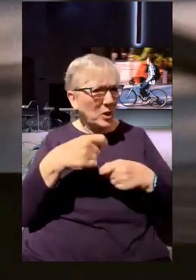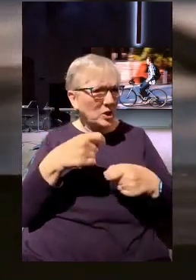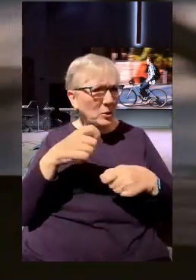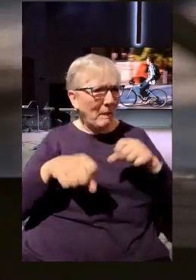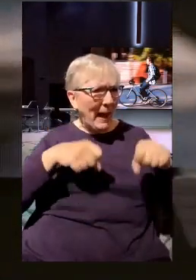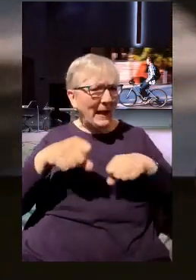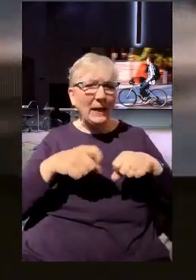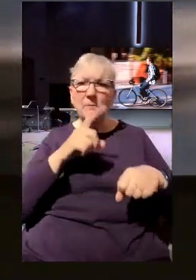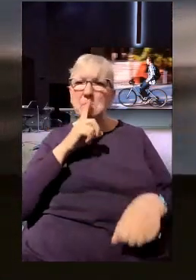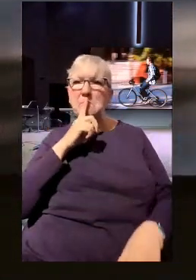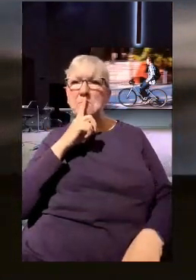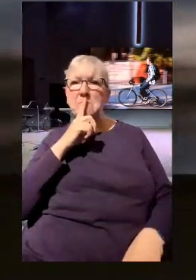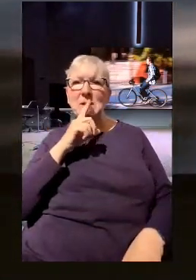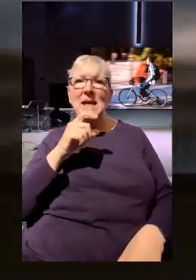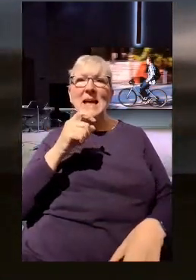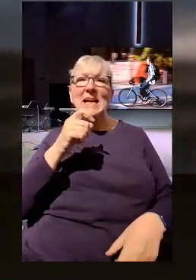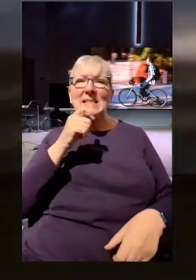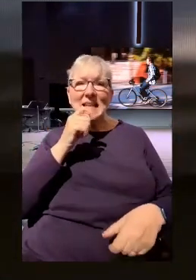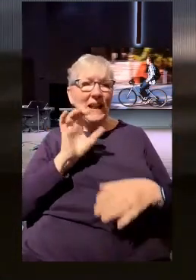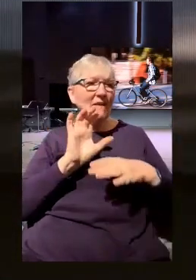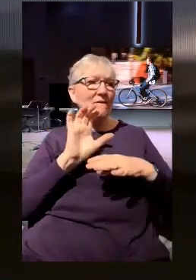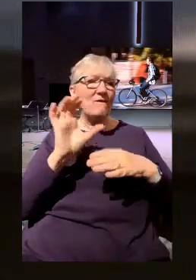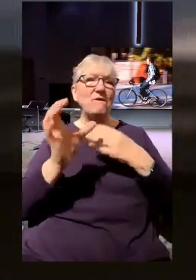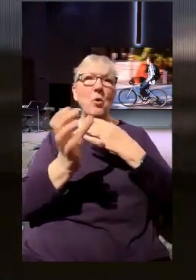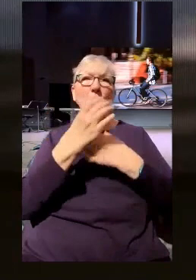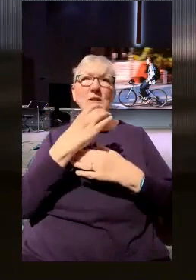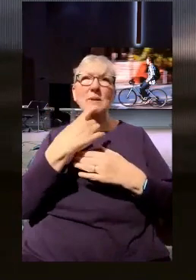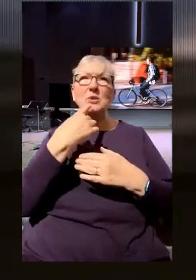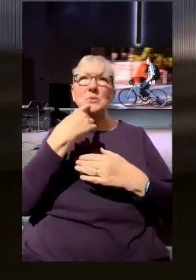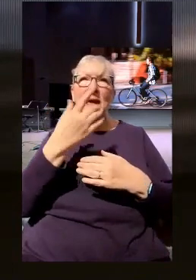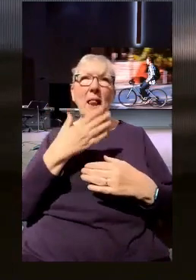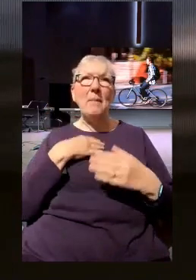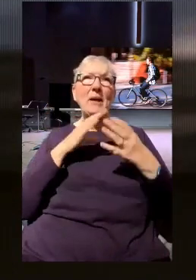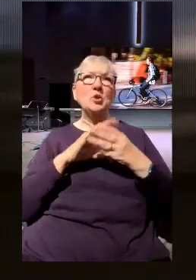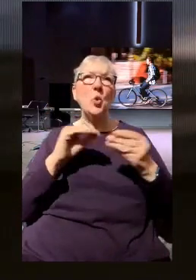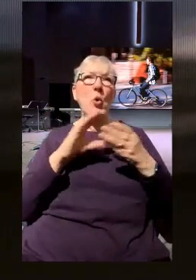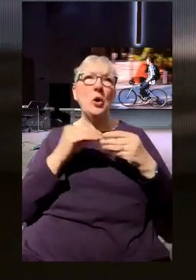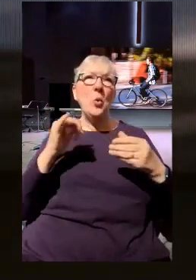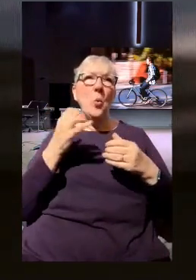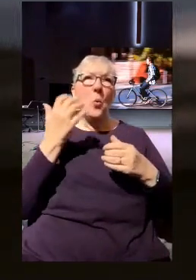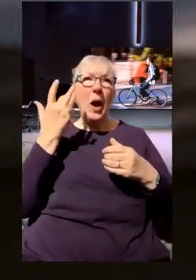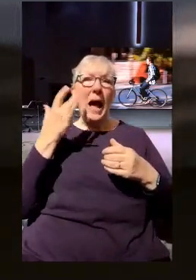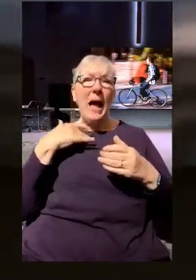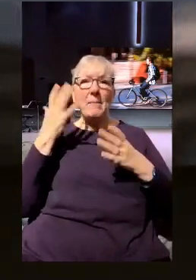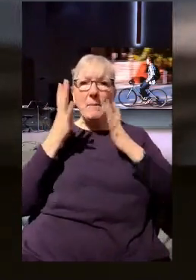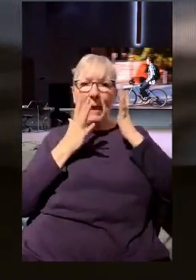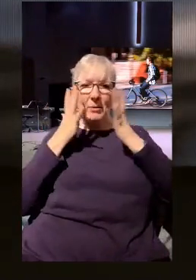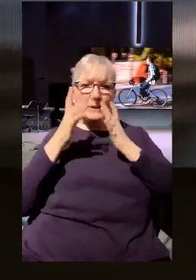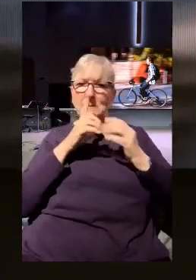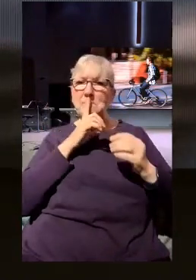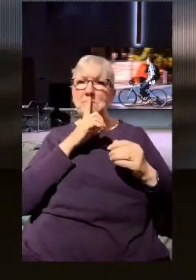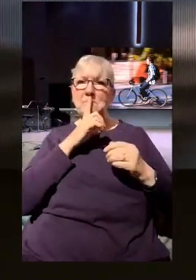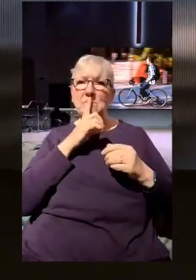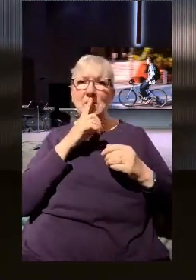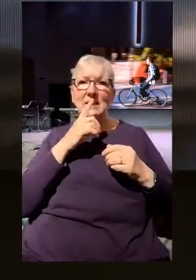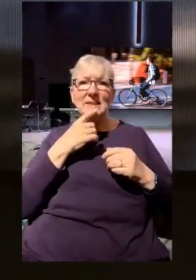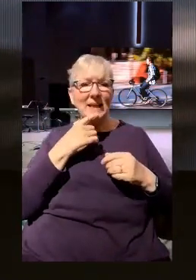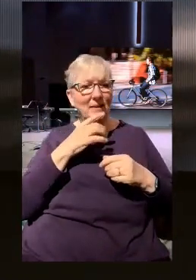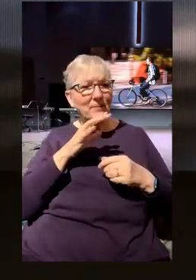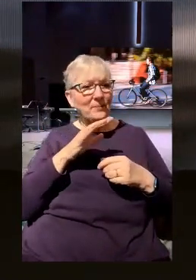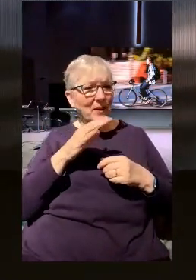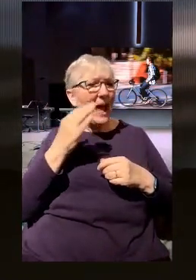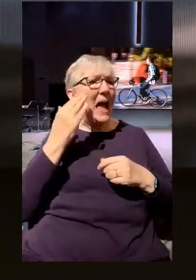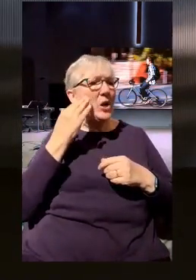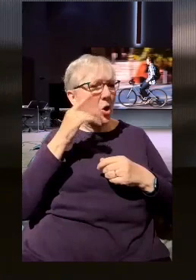me retell my story of humiliation. The only thing he said was, I knew you'd make the right